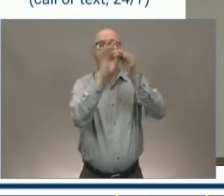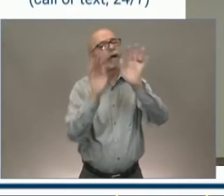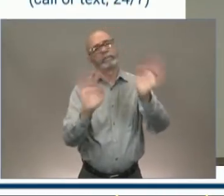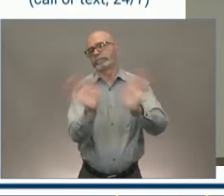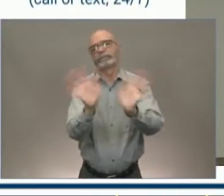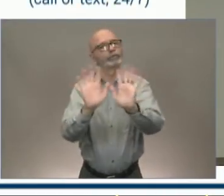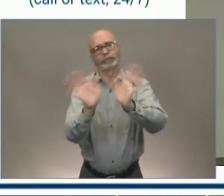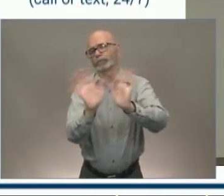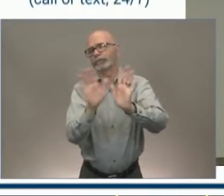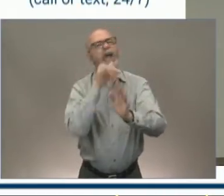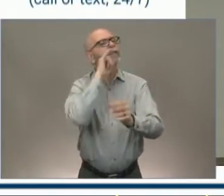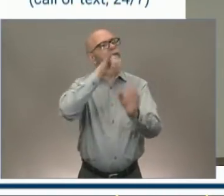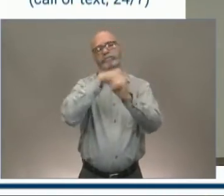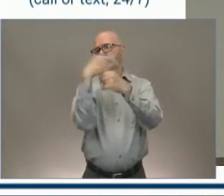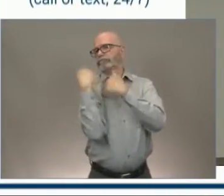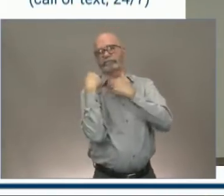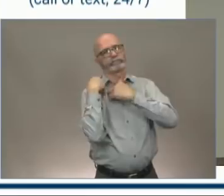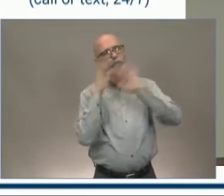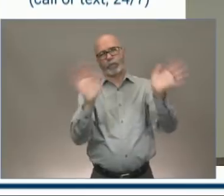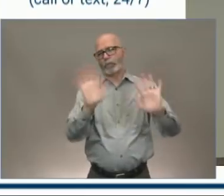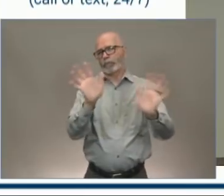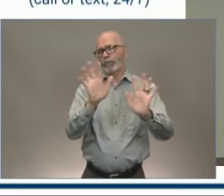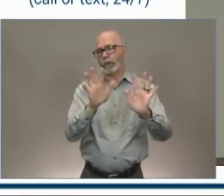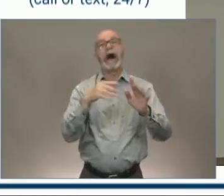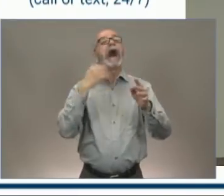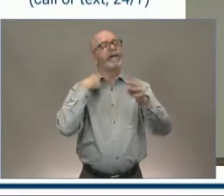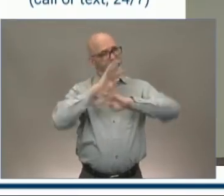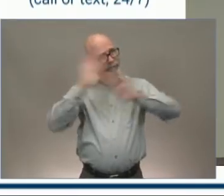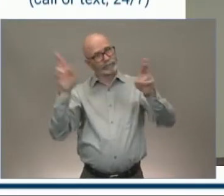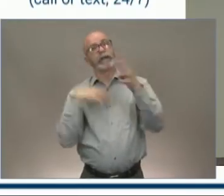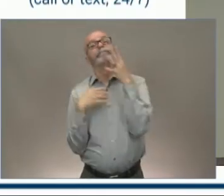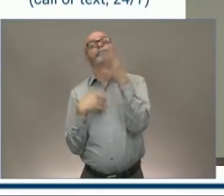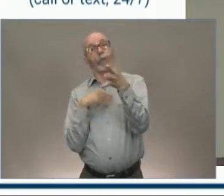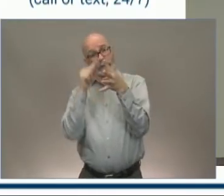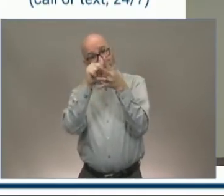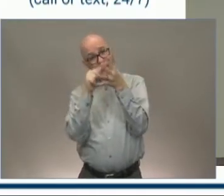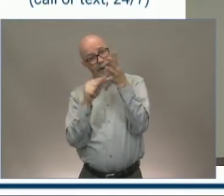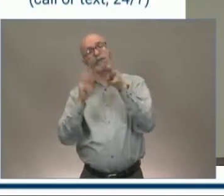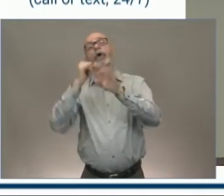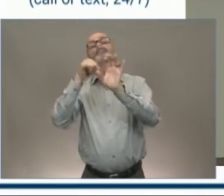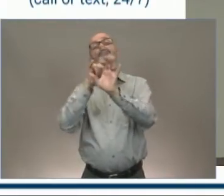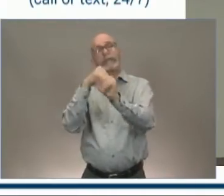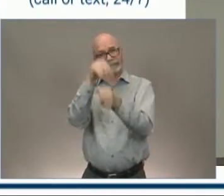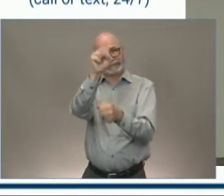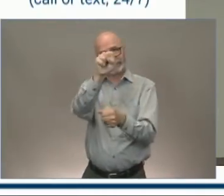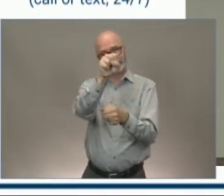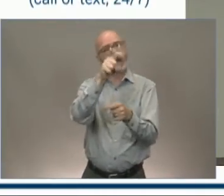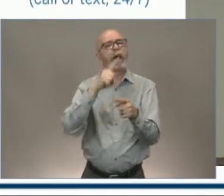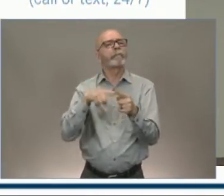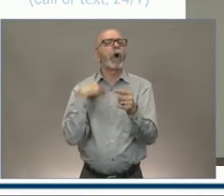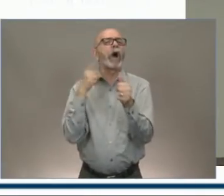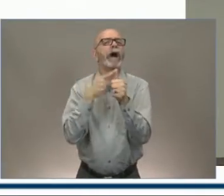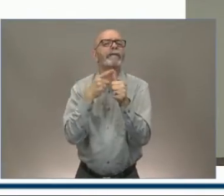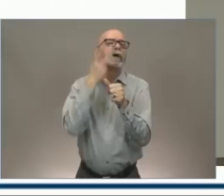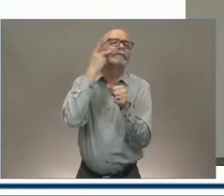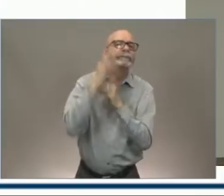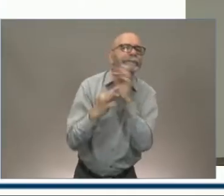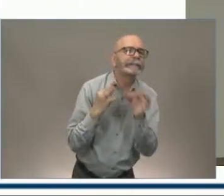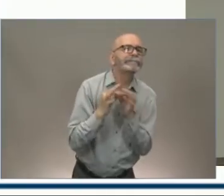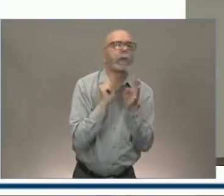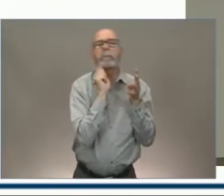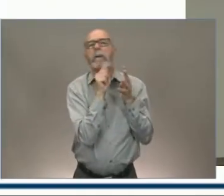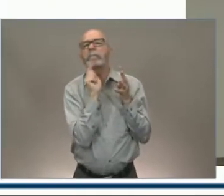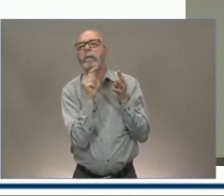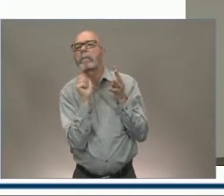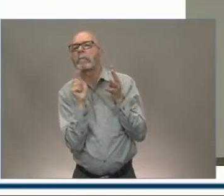at pharmacies. These 4 pharmacies who are participating in the prototype will contact their clients directly to book